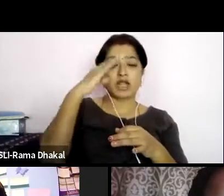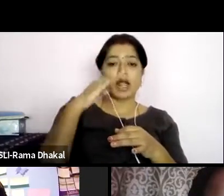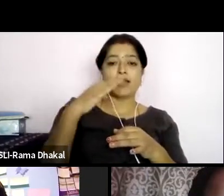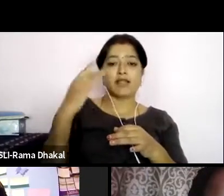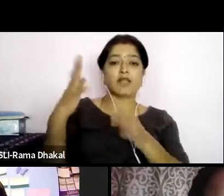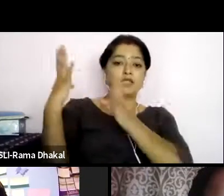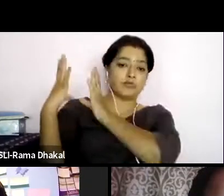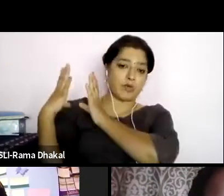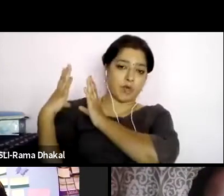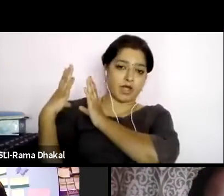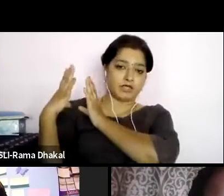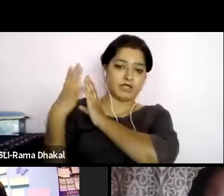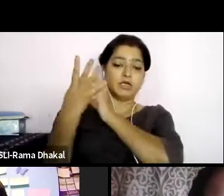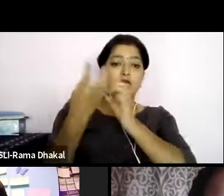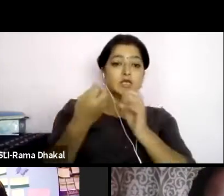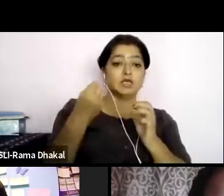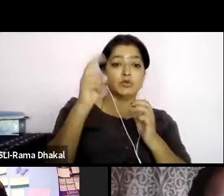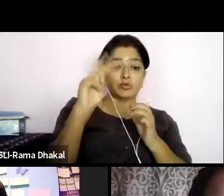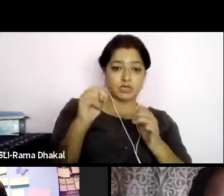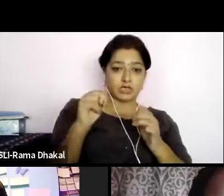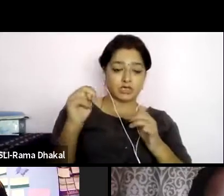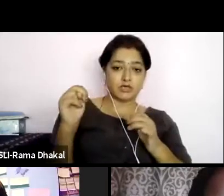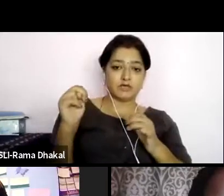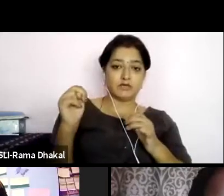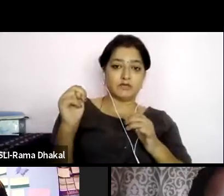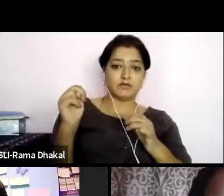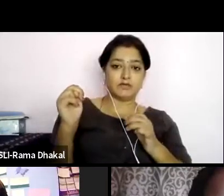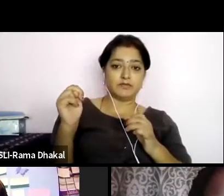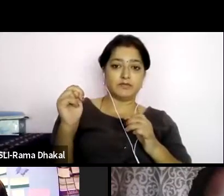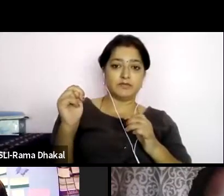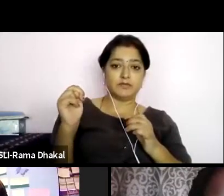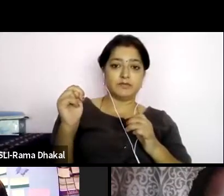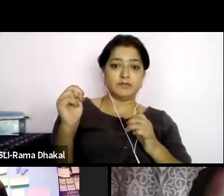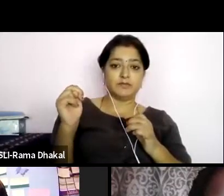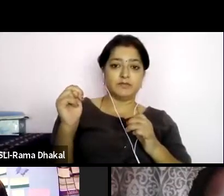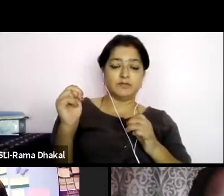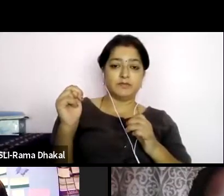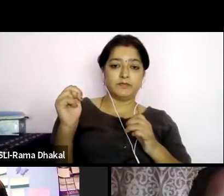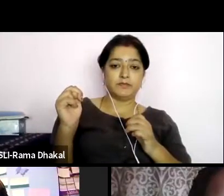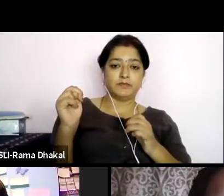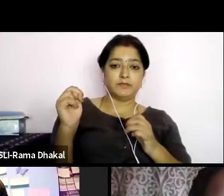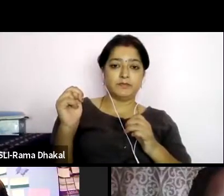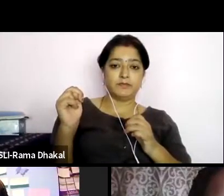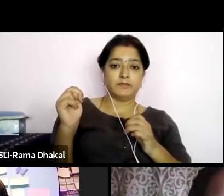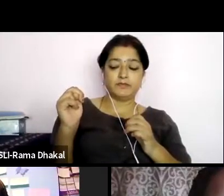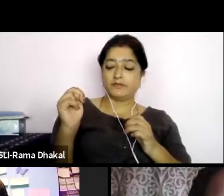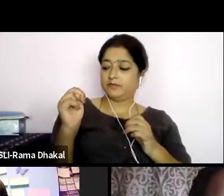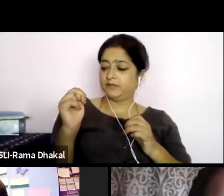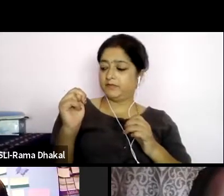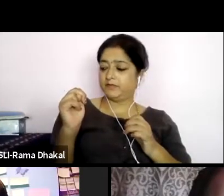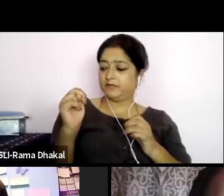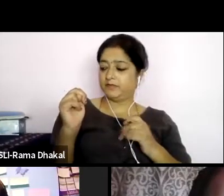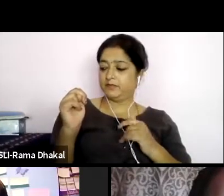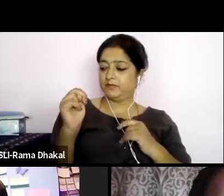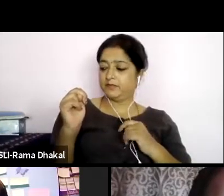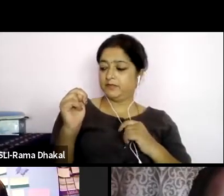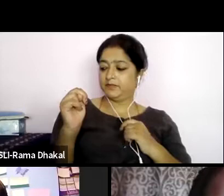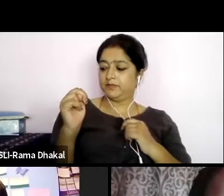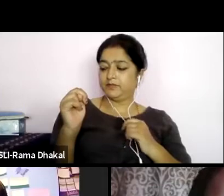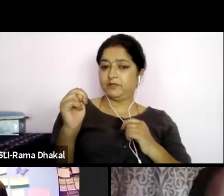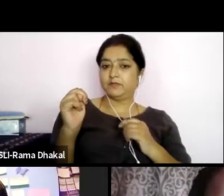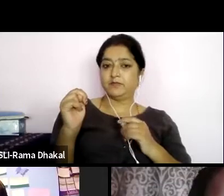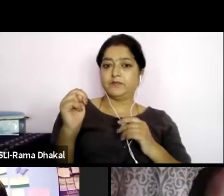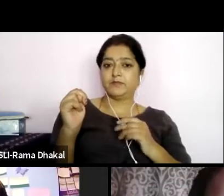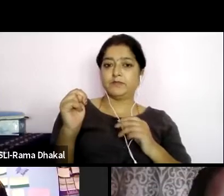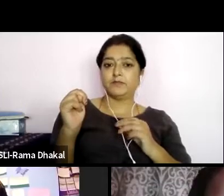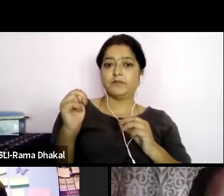don't listen to the people, and most of the answers that they're seeking for to find solutions is actually in the mouths of the same people that they're